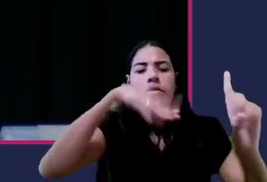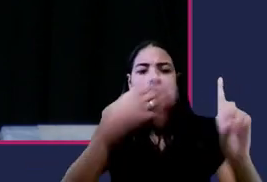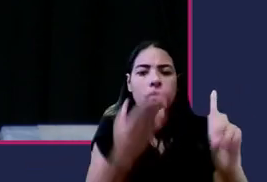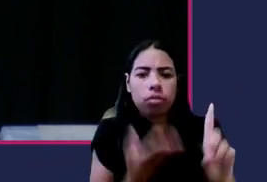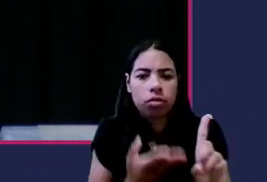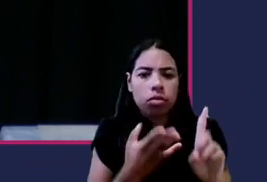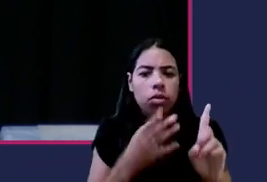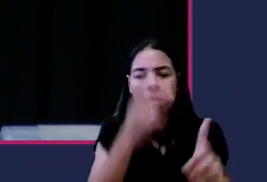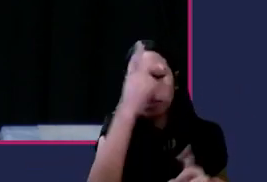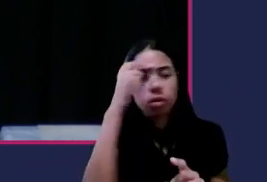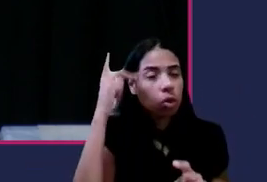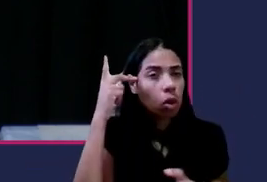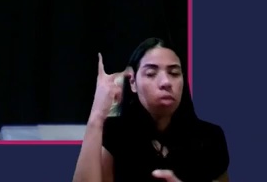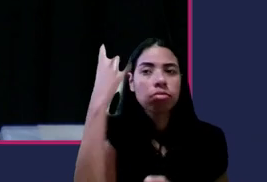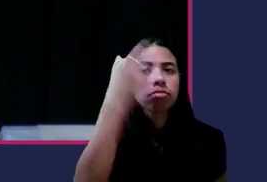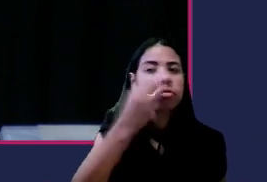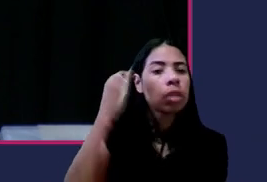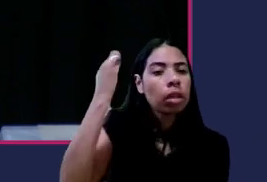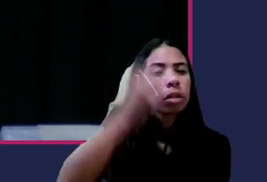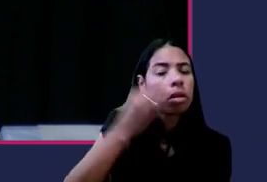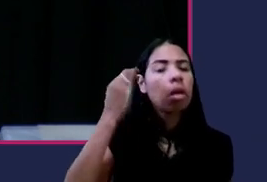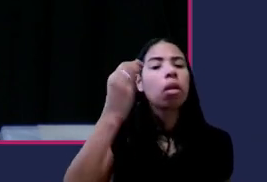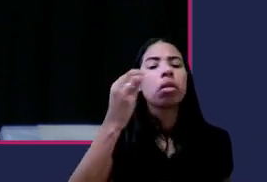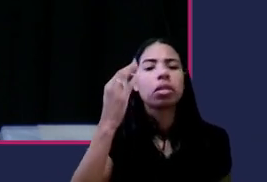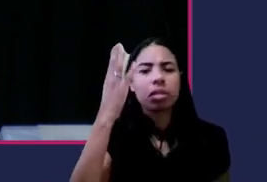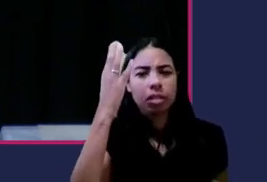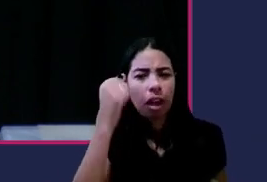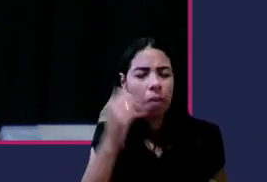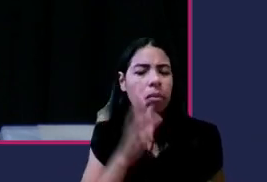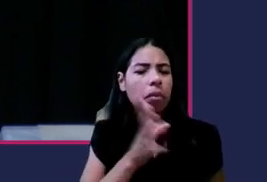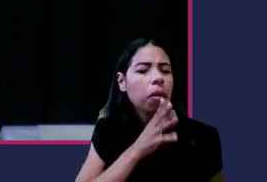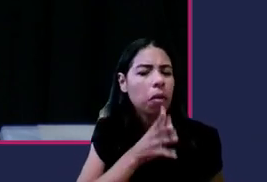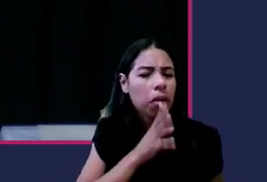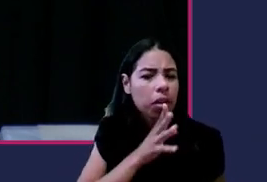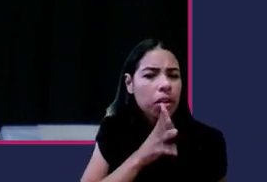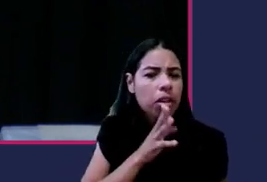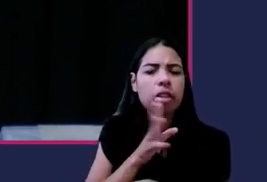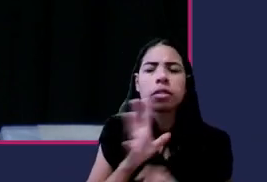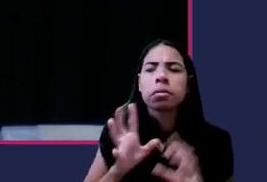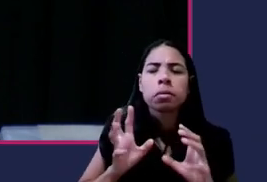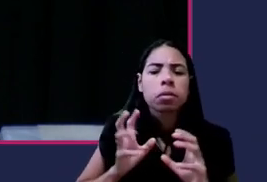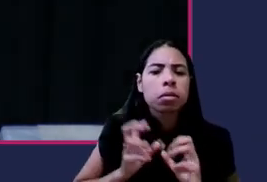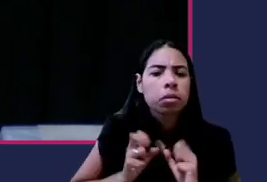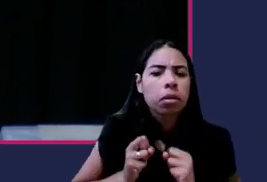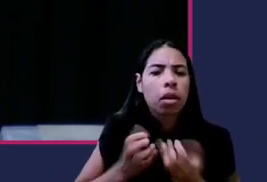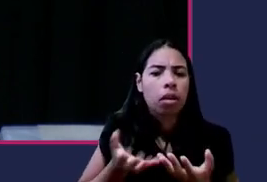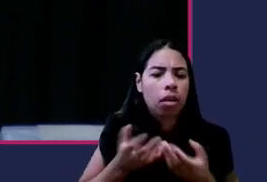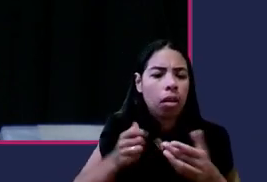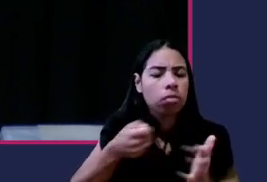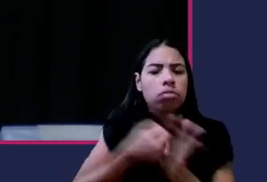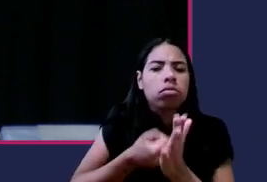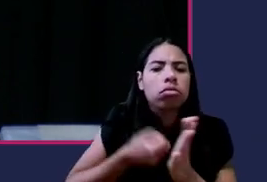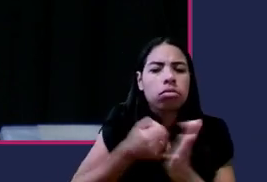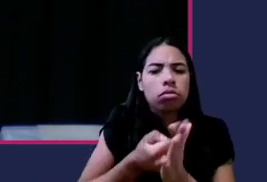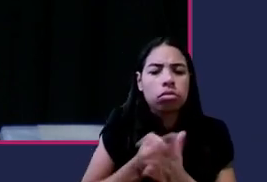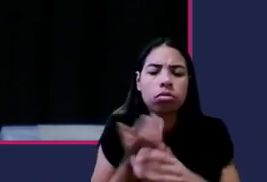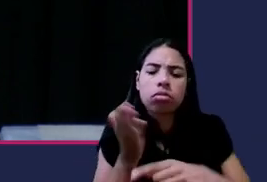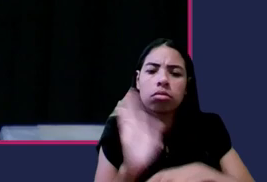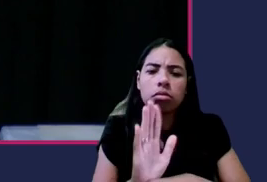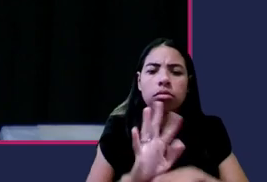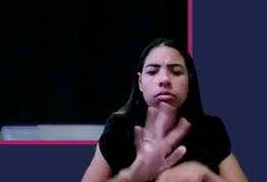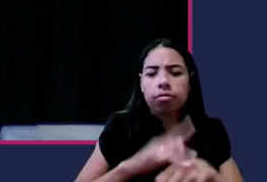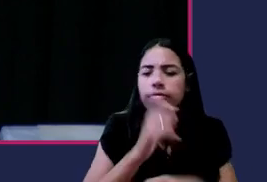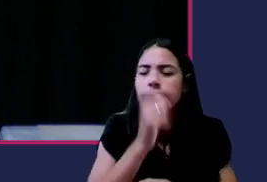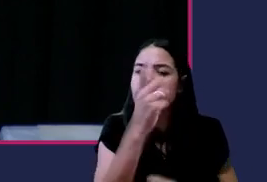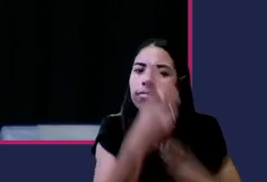to have very special and unbelievable guests with a lot of experience in the topic and who